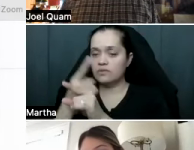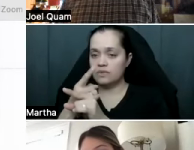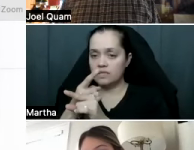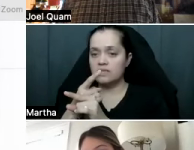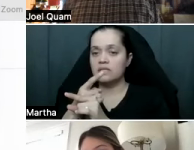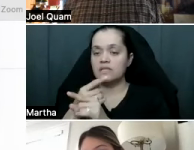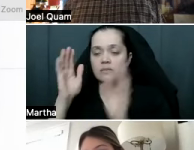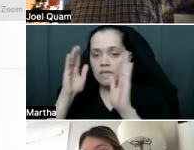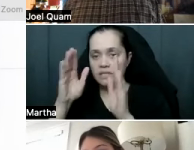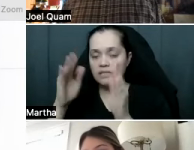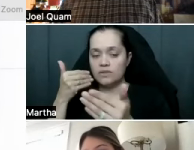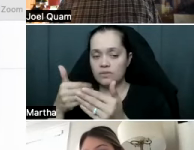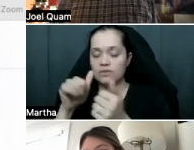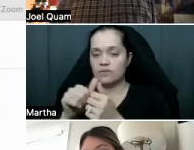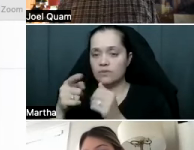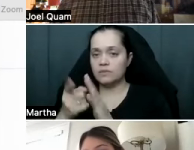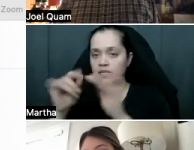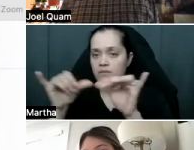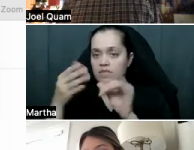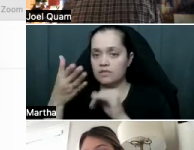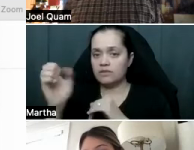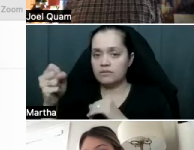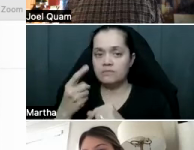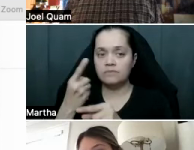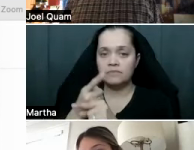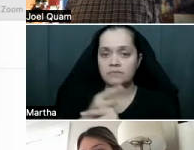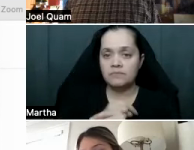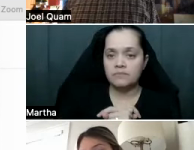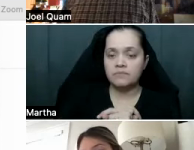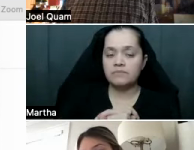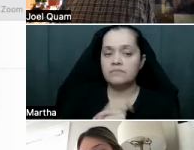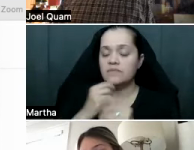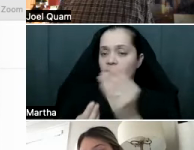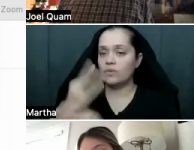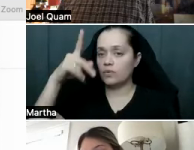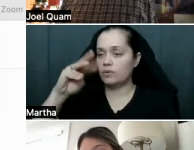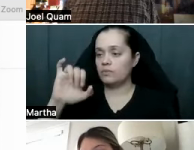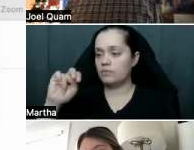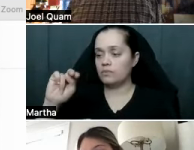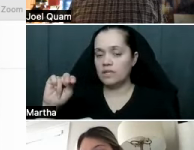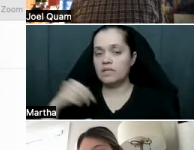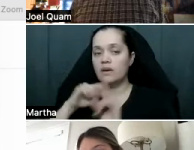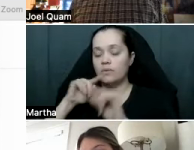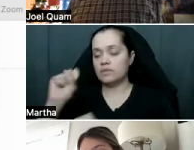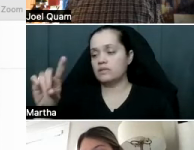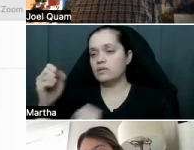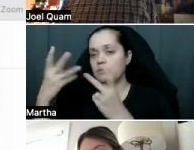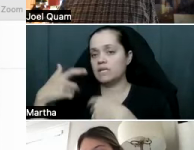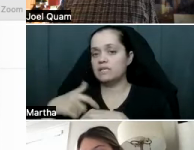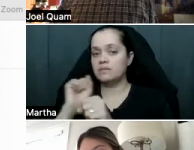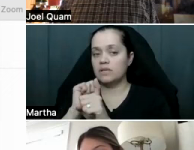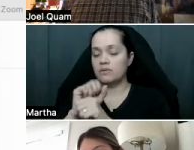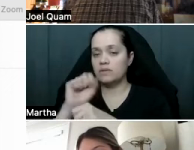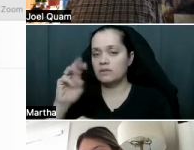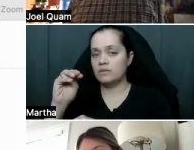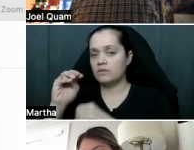close attention to what's being measured there. Having grown up in Minnesota, I've been to South Dakota many times. I worked in South